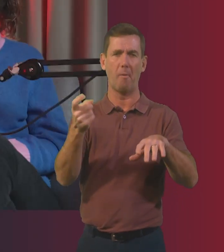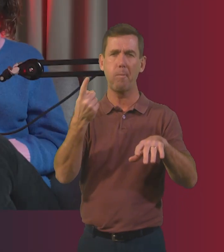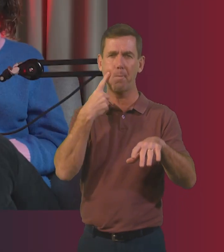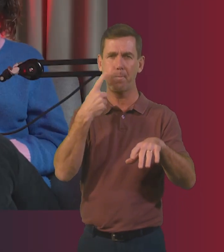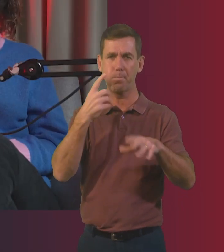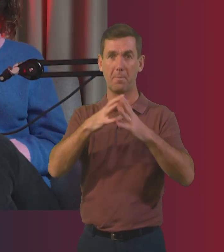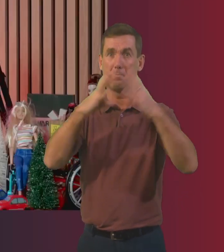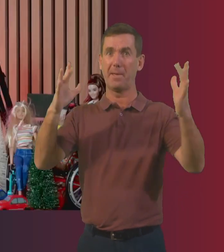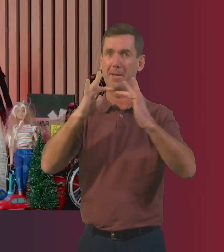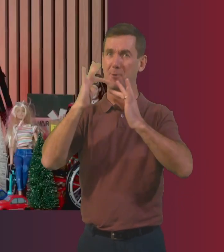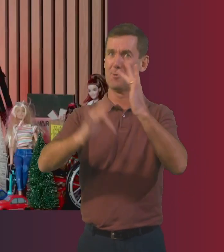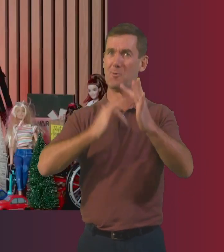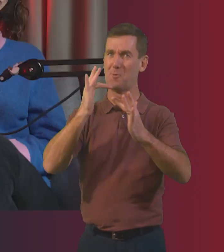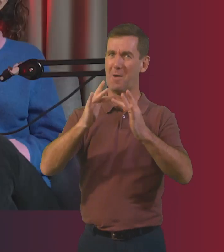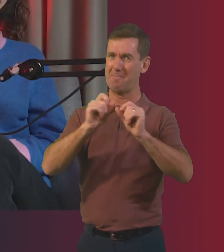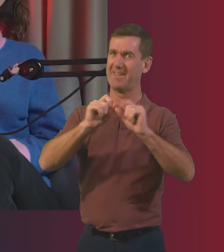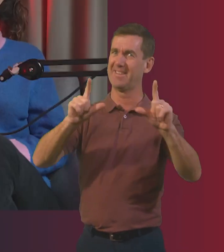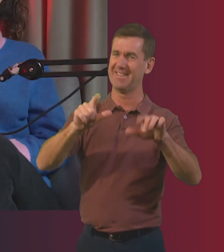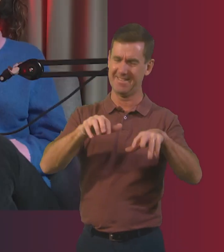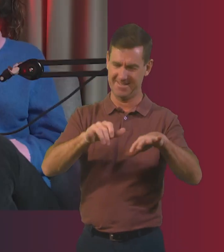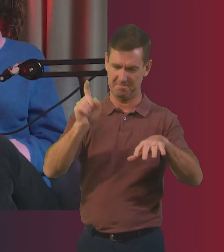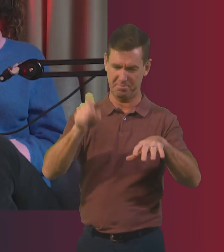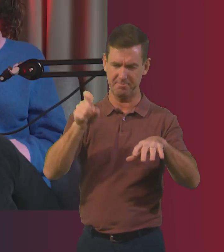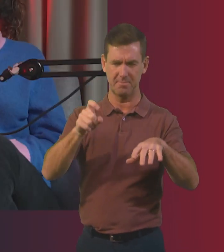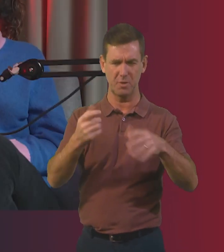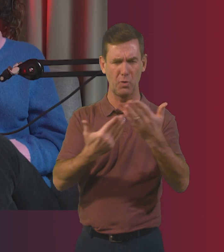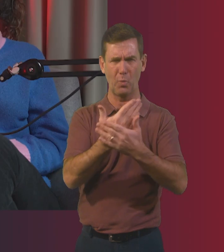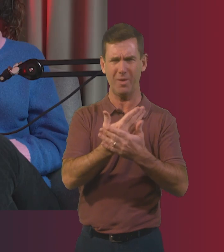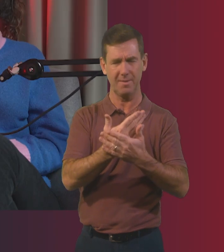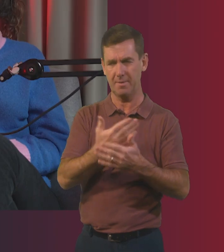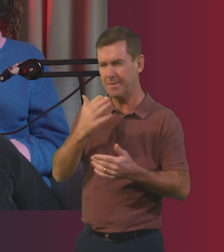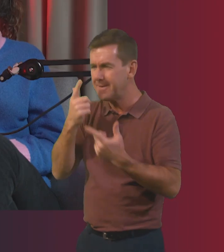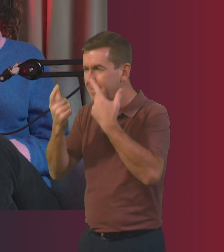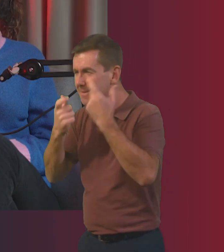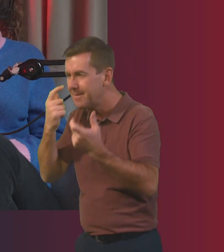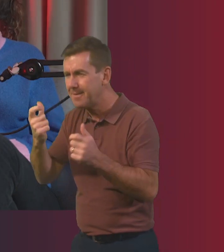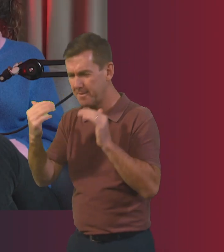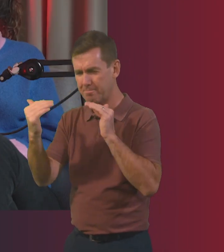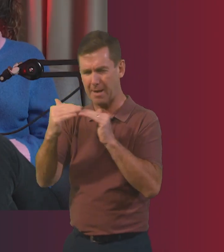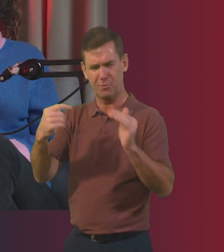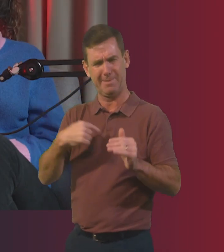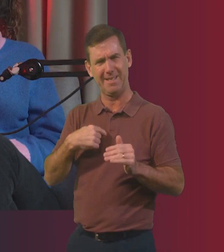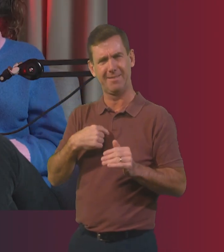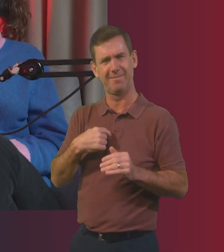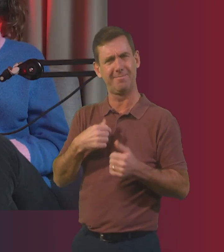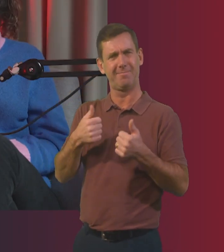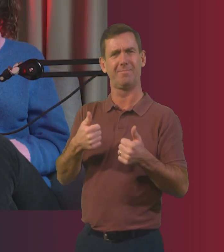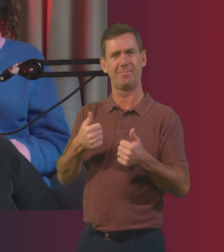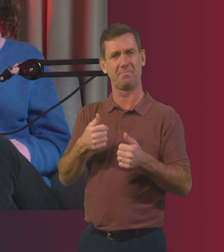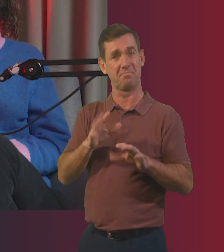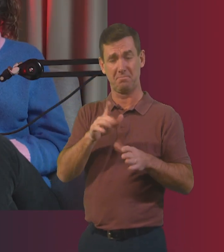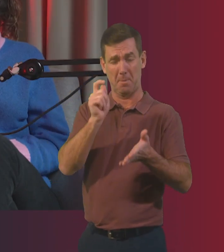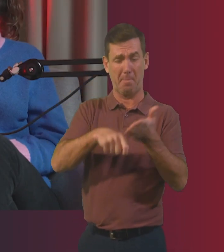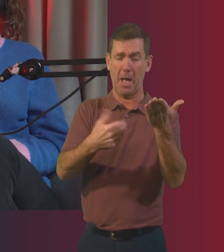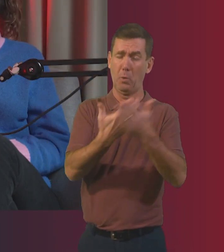giant websites. And, that's fine. And it's nice that people are doing that. But if you're actively